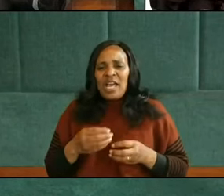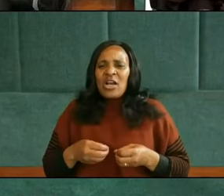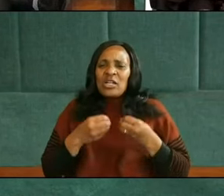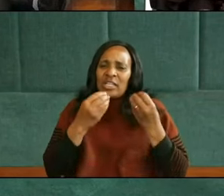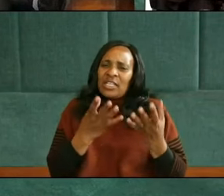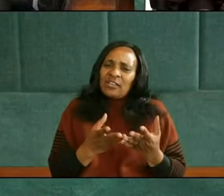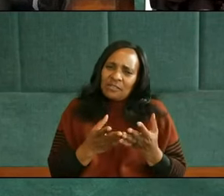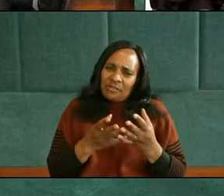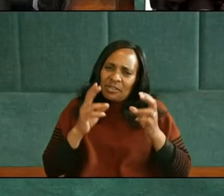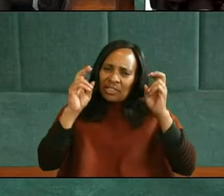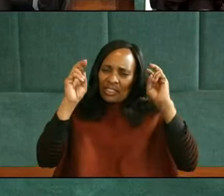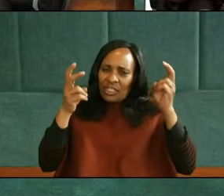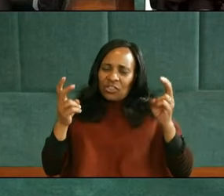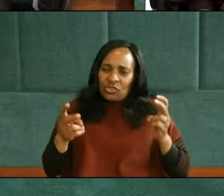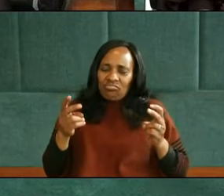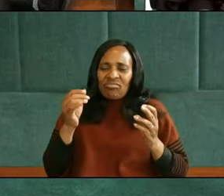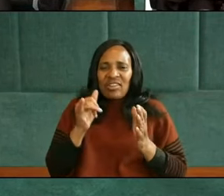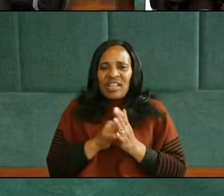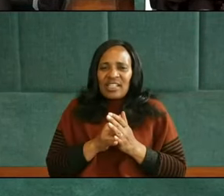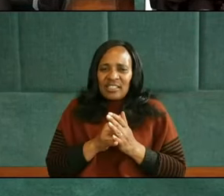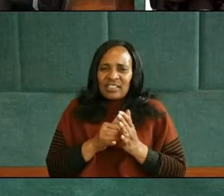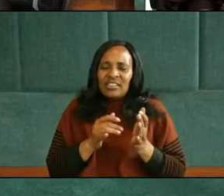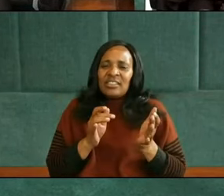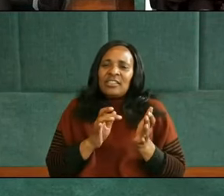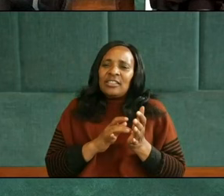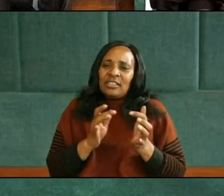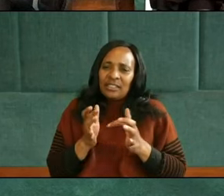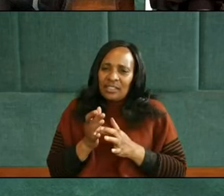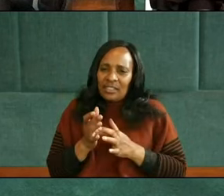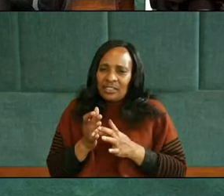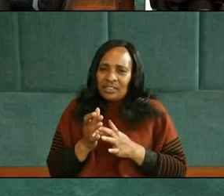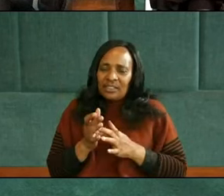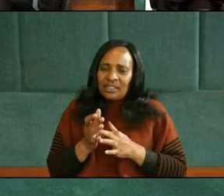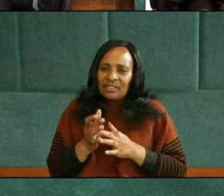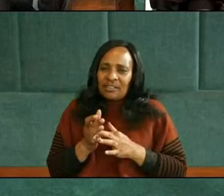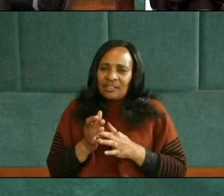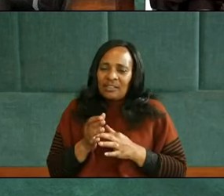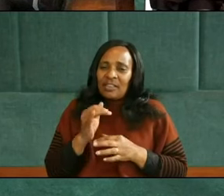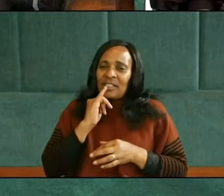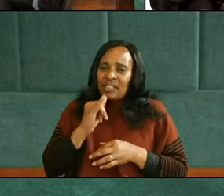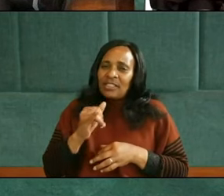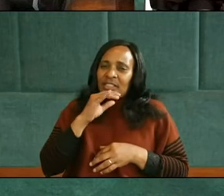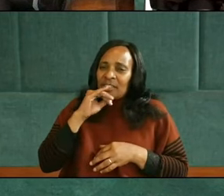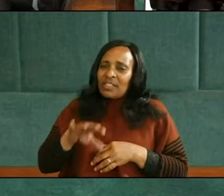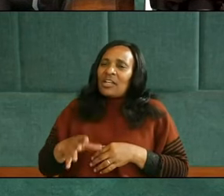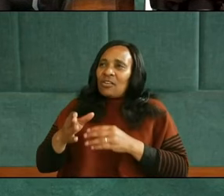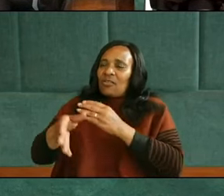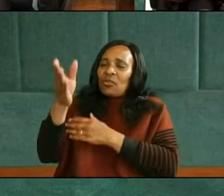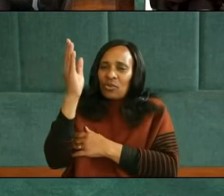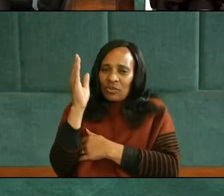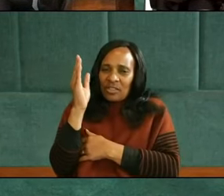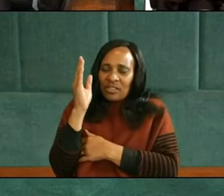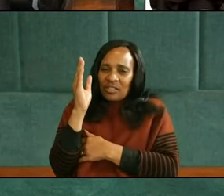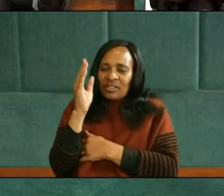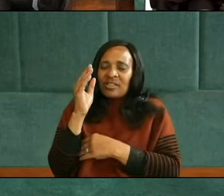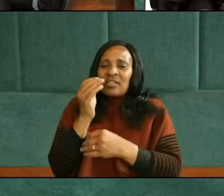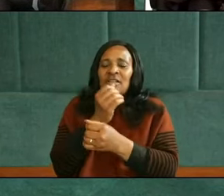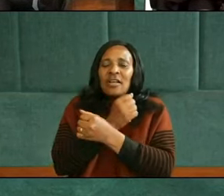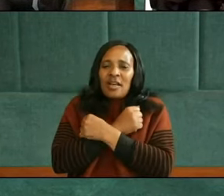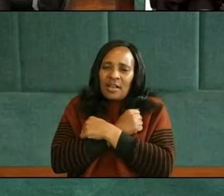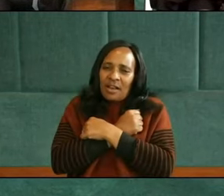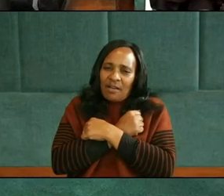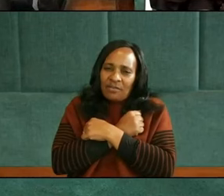the title that Jesus is the Son of God, and he